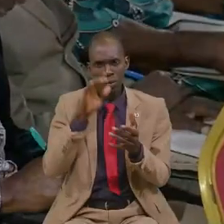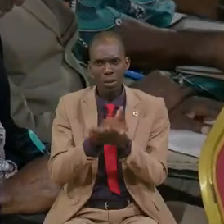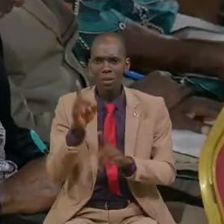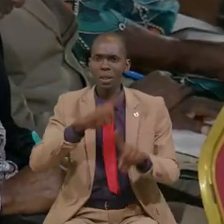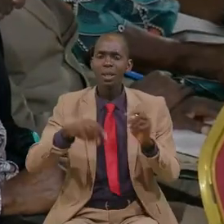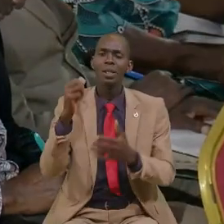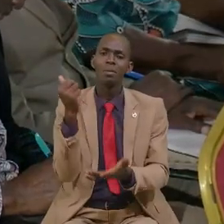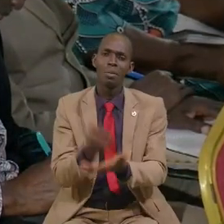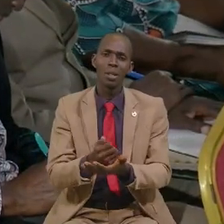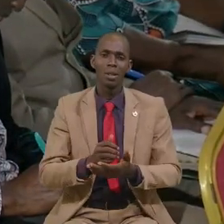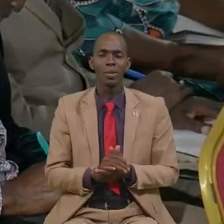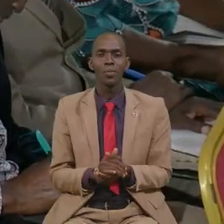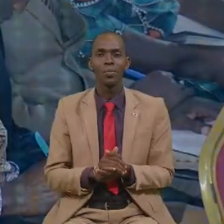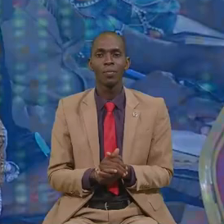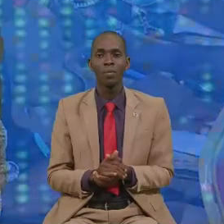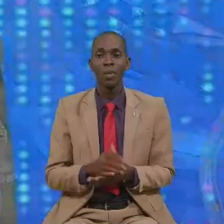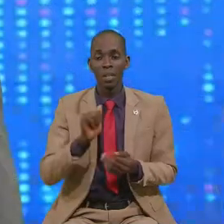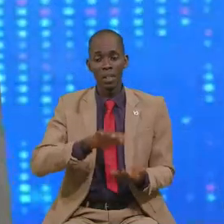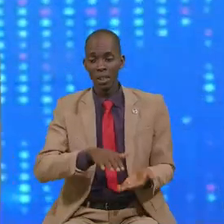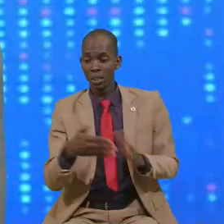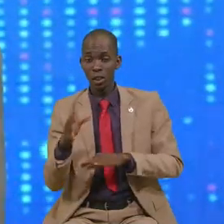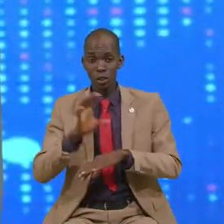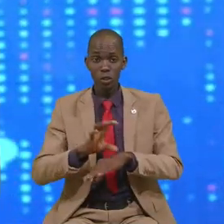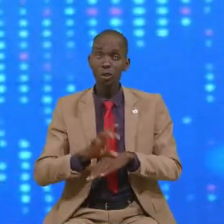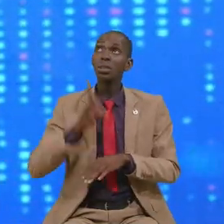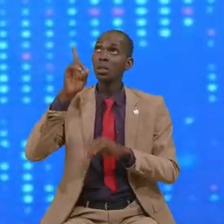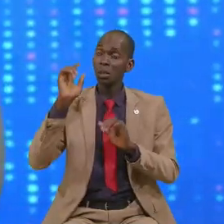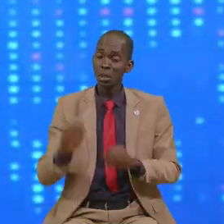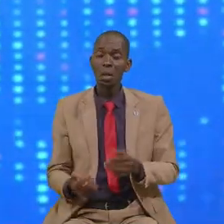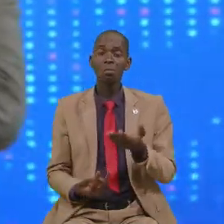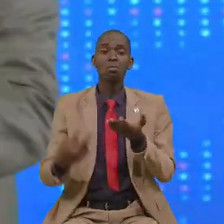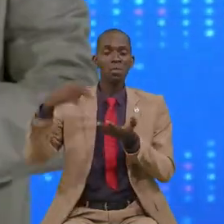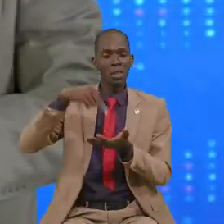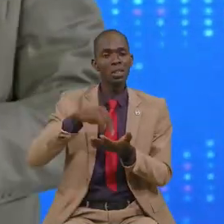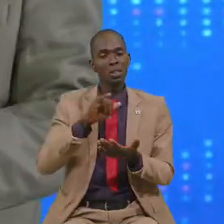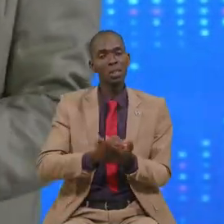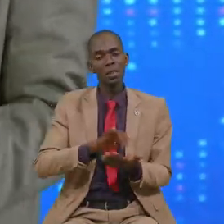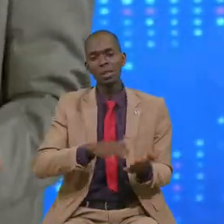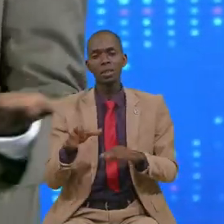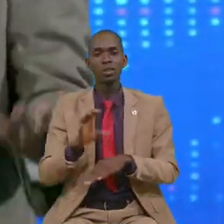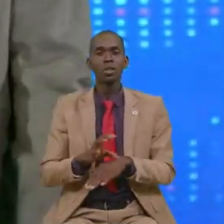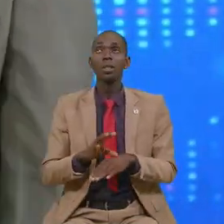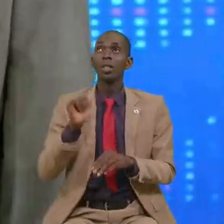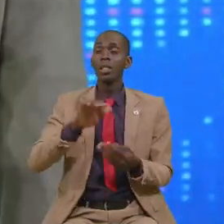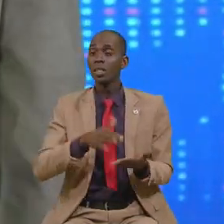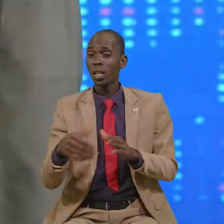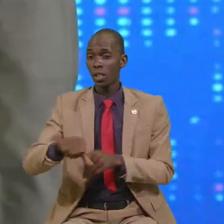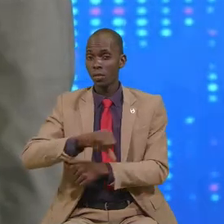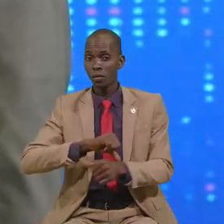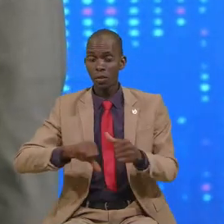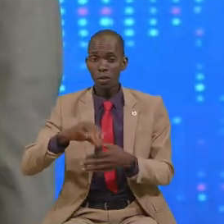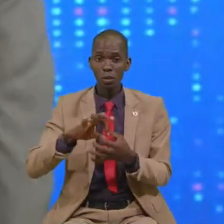A dead assembly, it can raise a dead assembly. A dead fellowship, it can raise